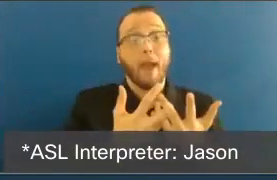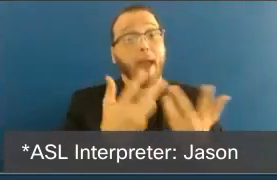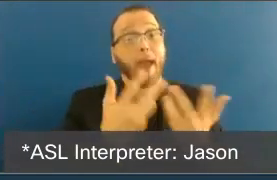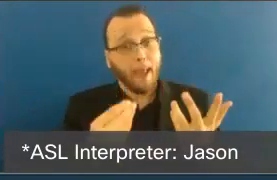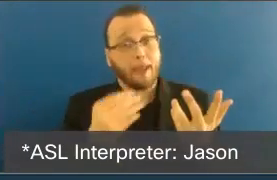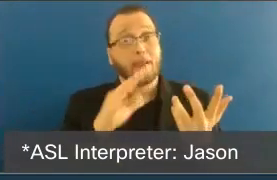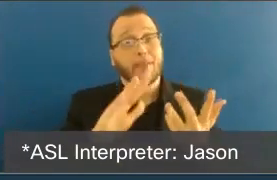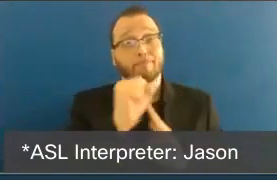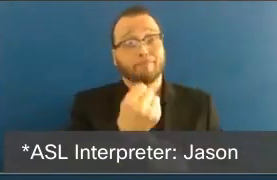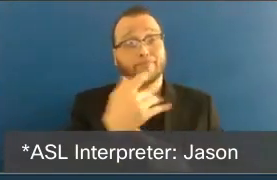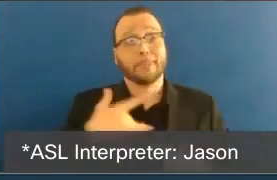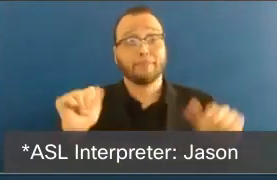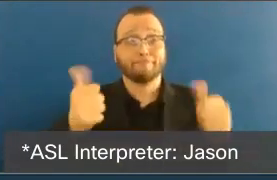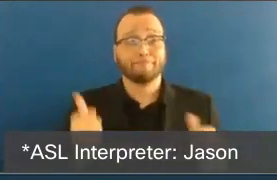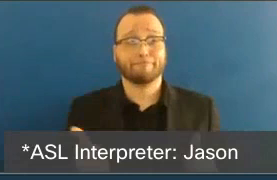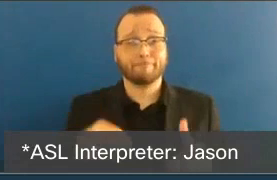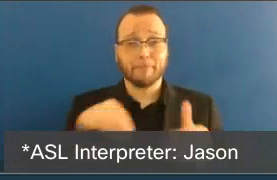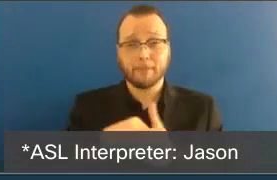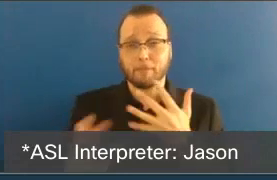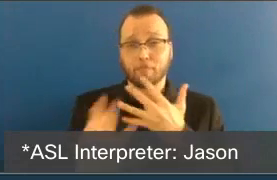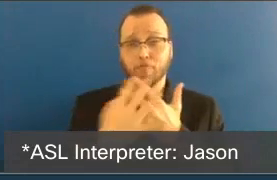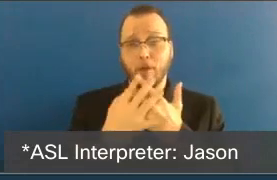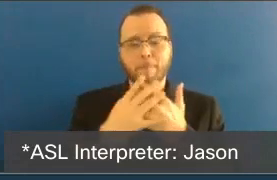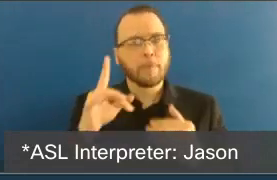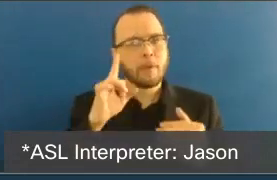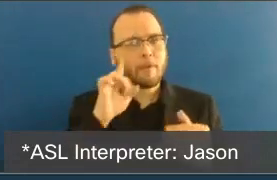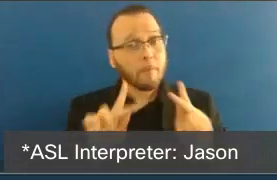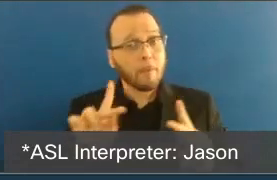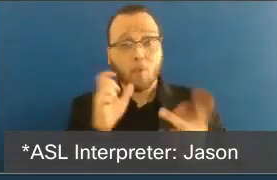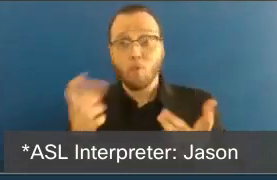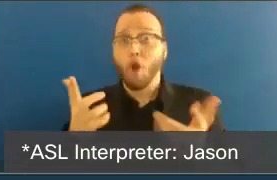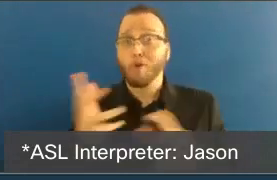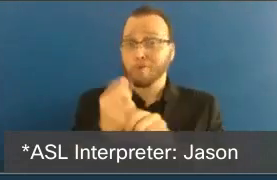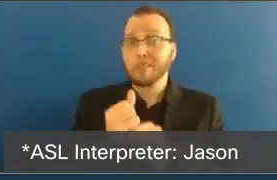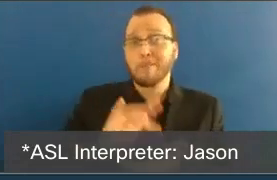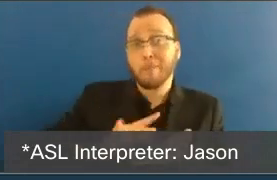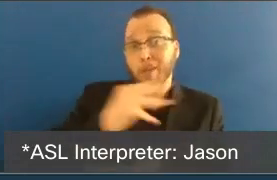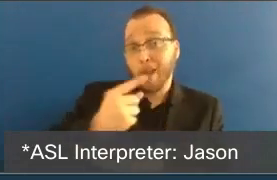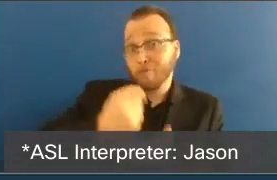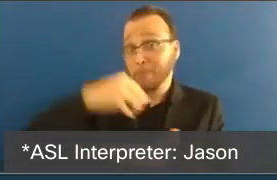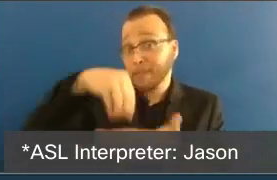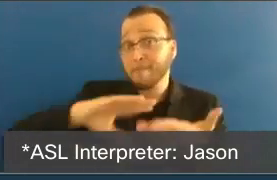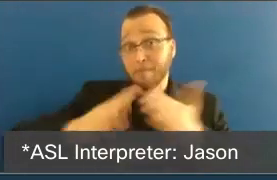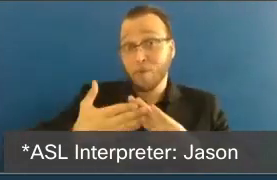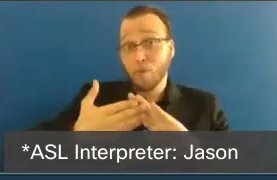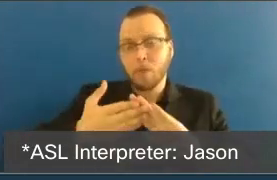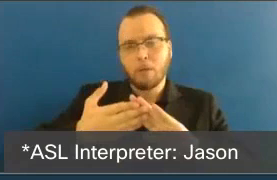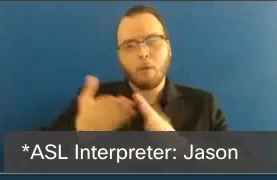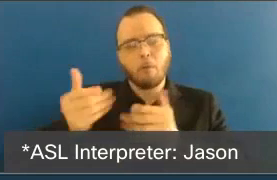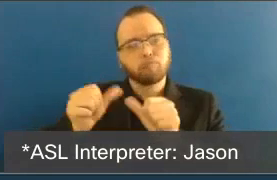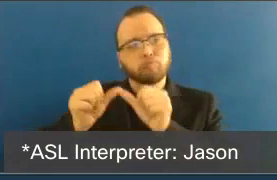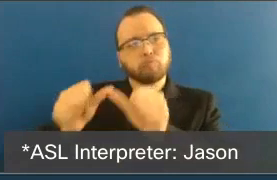inside jail settings. For individuals already receiving medications and treatment in the community, these services may